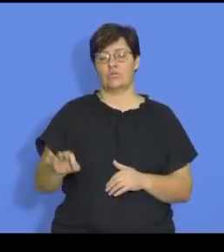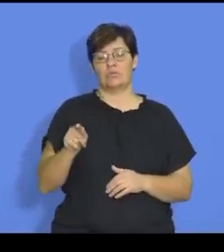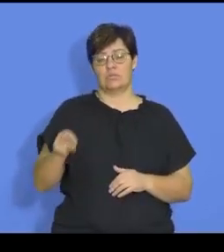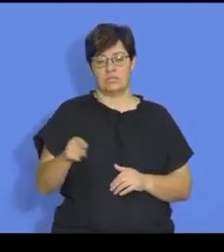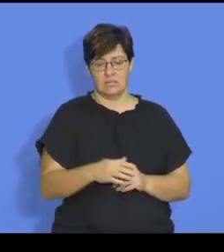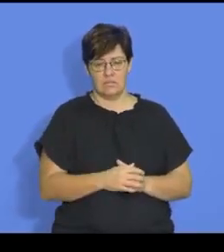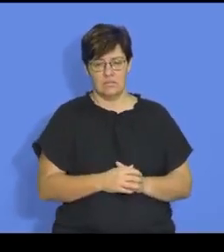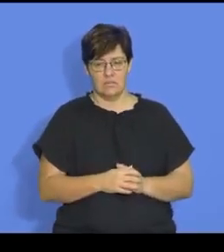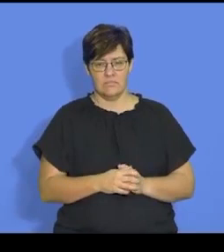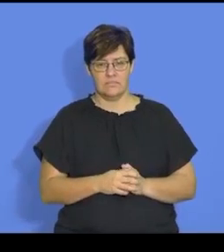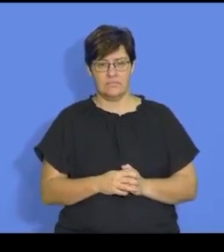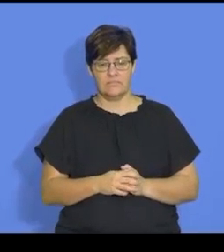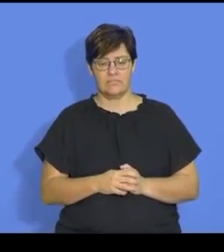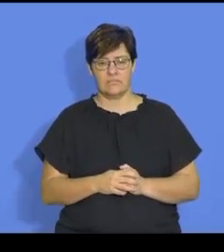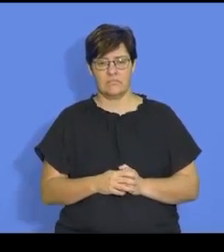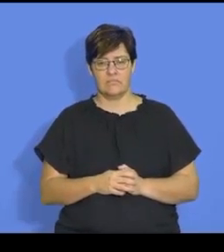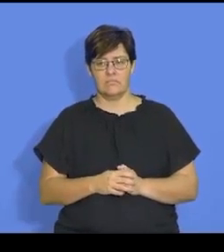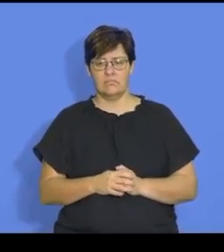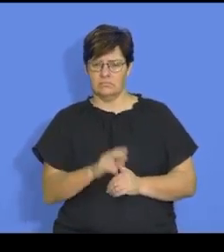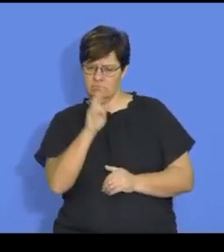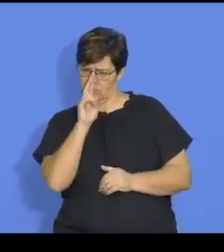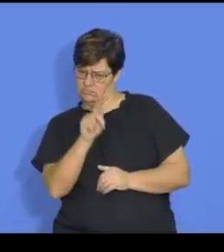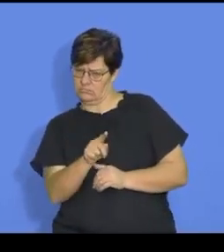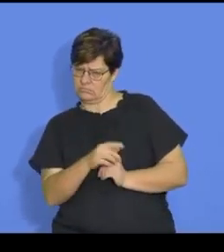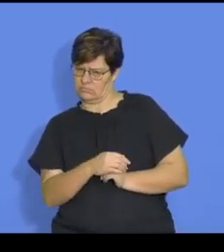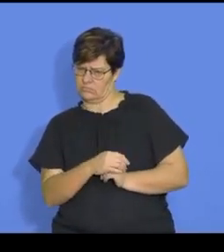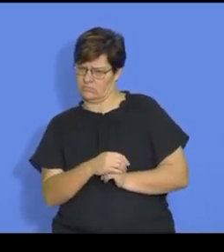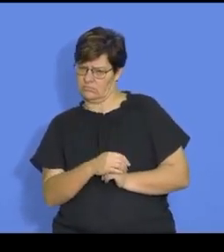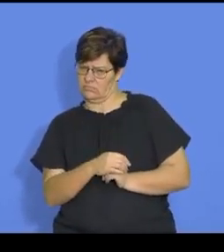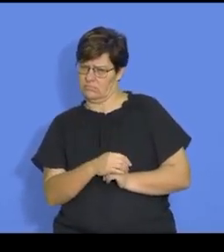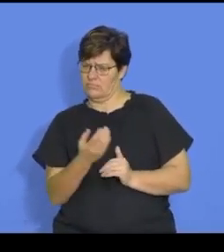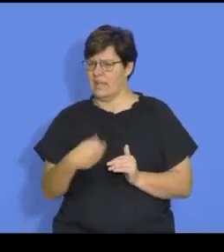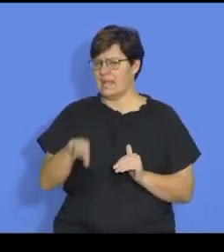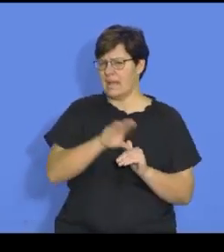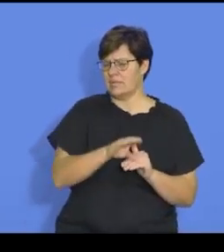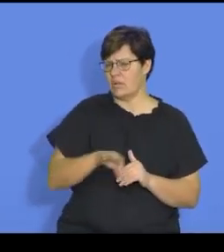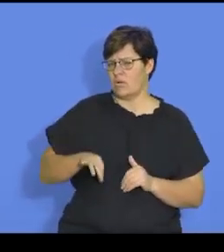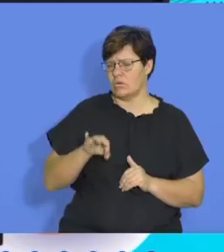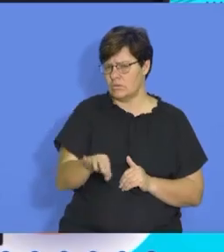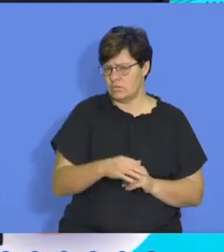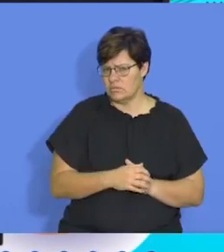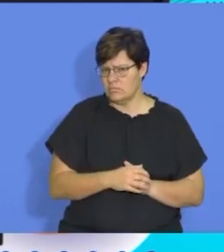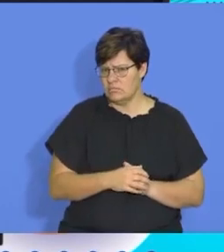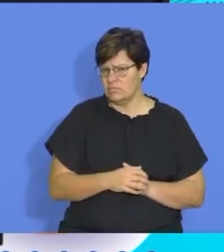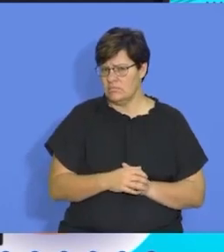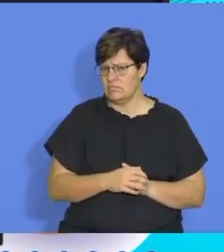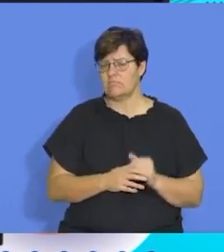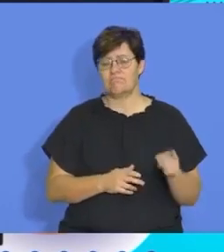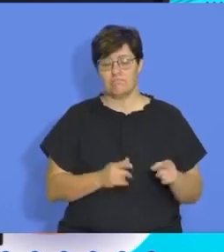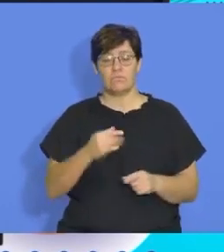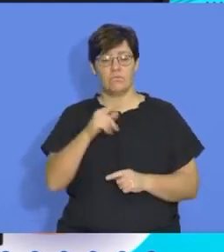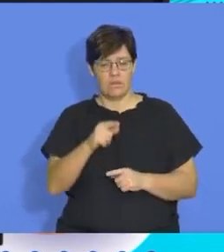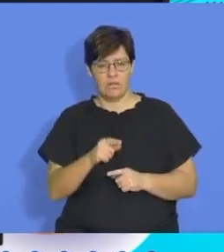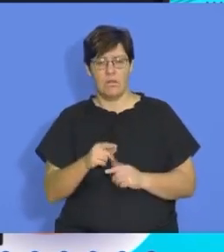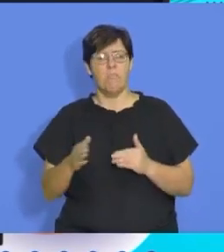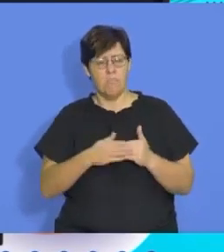capital contribution. Now, if we look at this, guys, if we look at the capital contributed, Craig